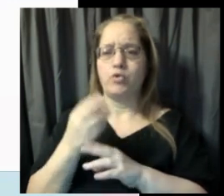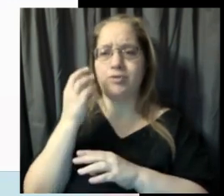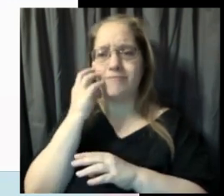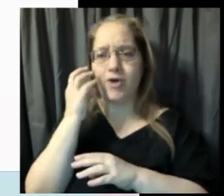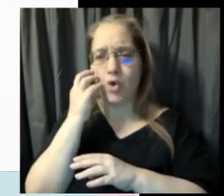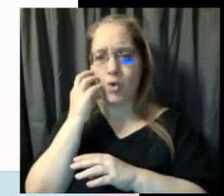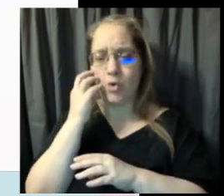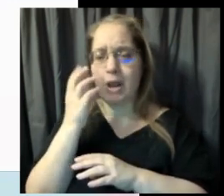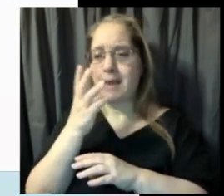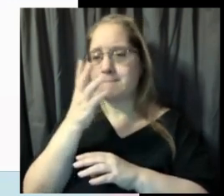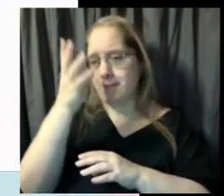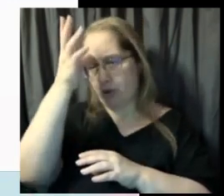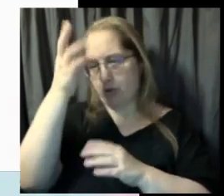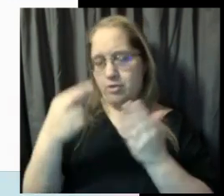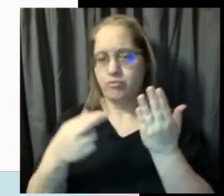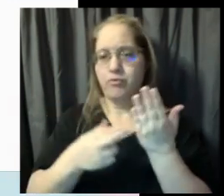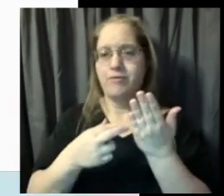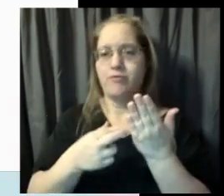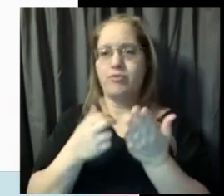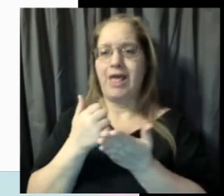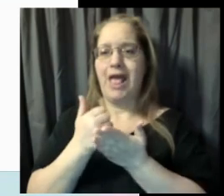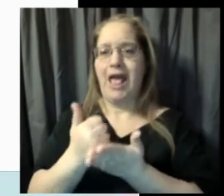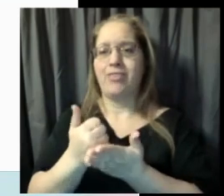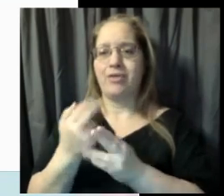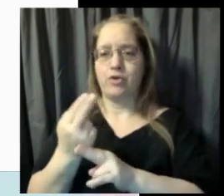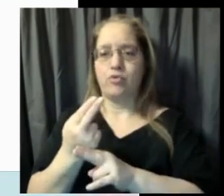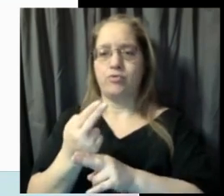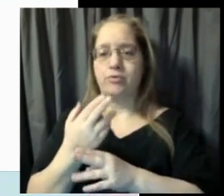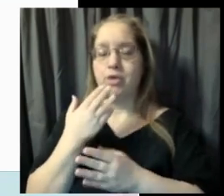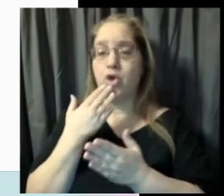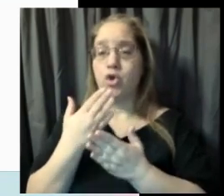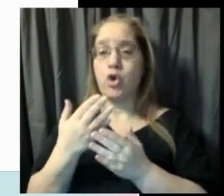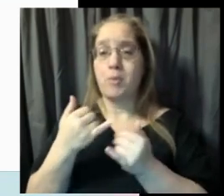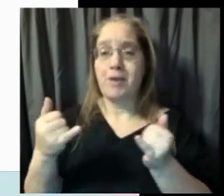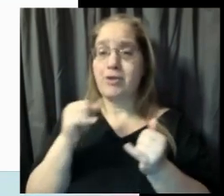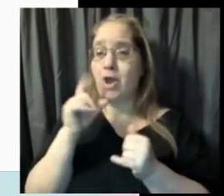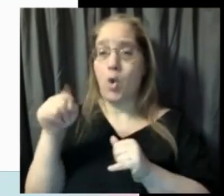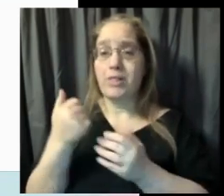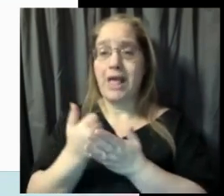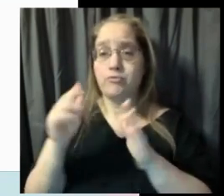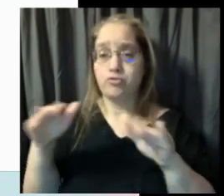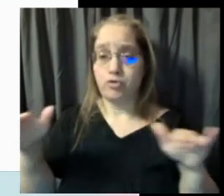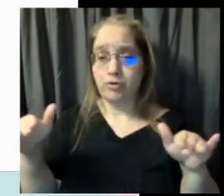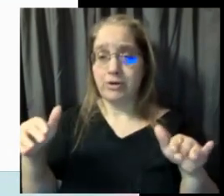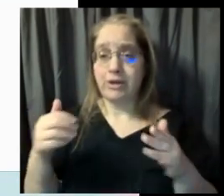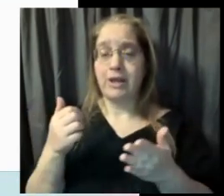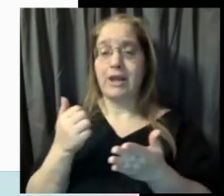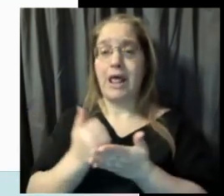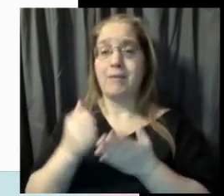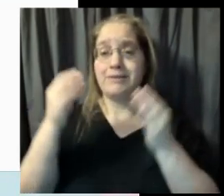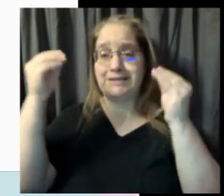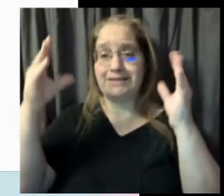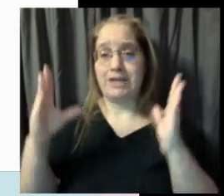also reinforce healthy use. These healthy tech boundaries not only help children develop better habits, but can also